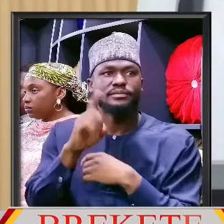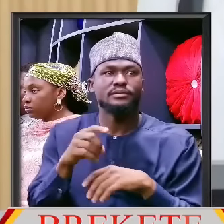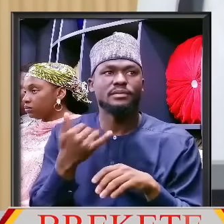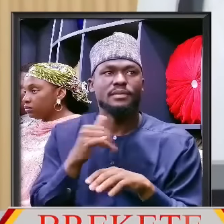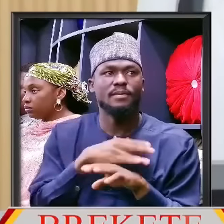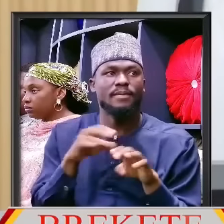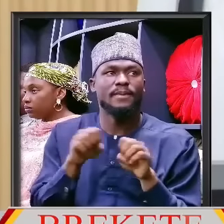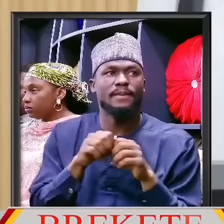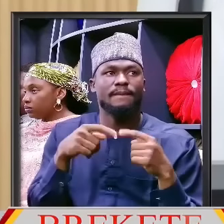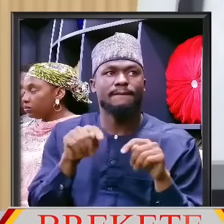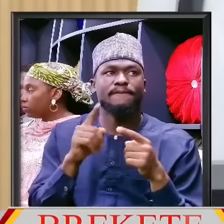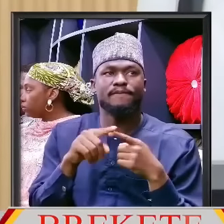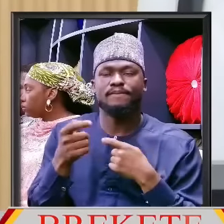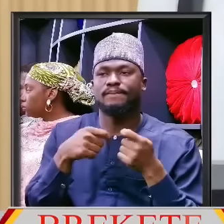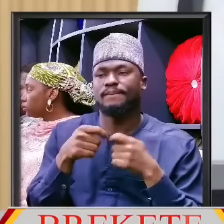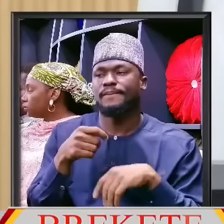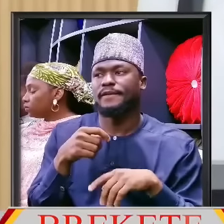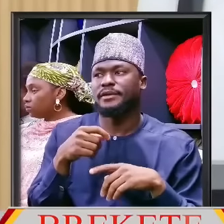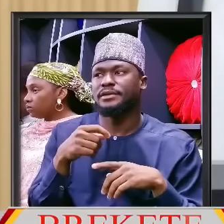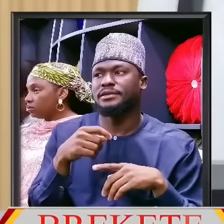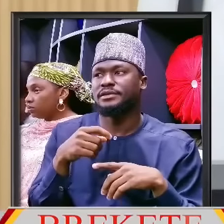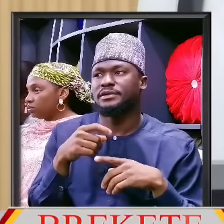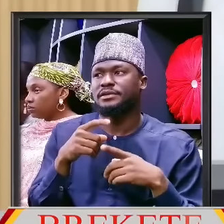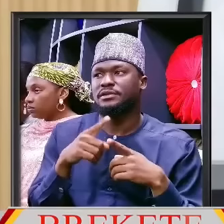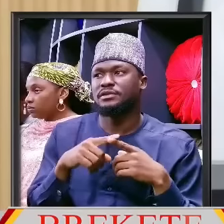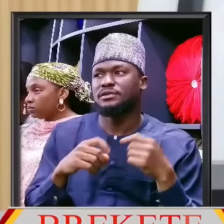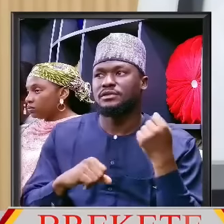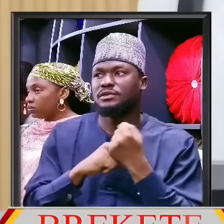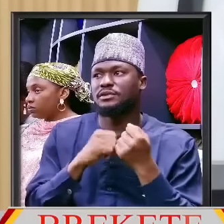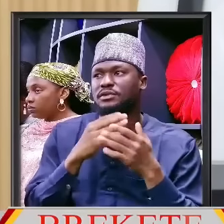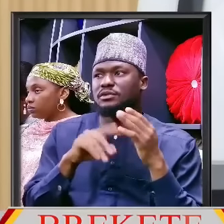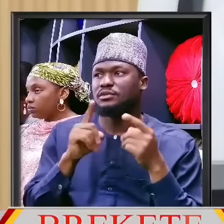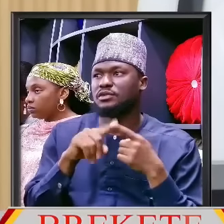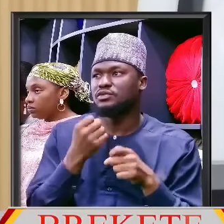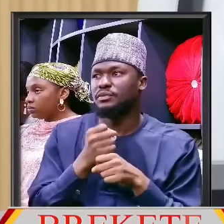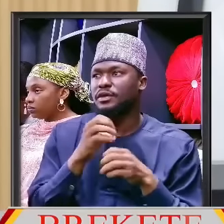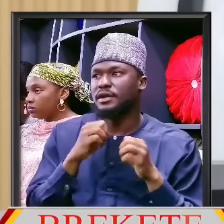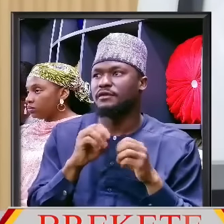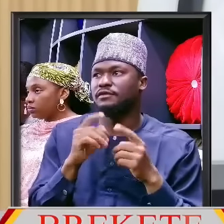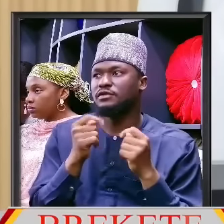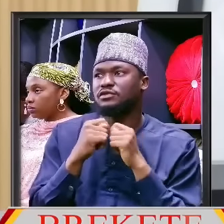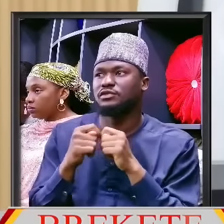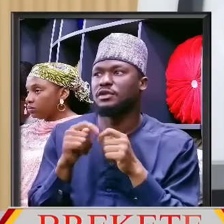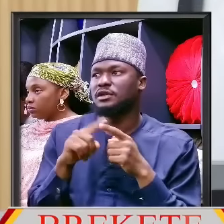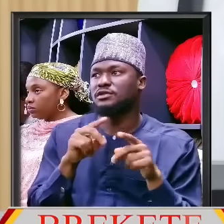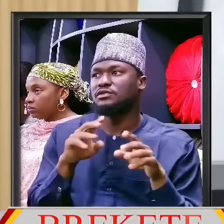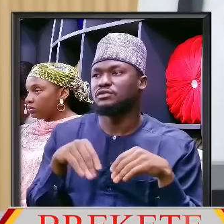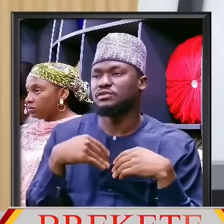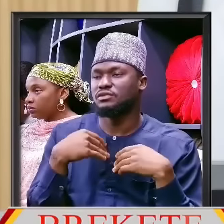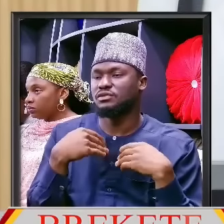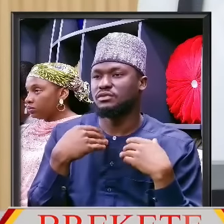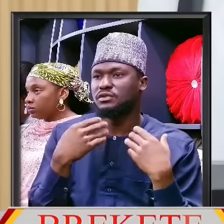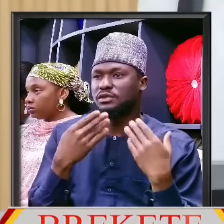They don't even try as they fit, even someone courage, make effort, put effort together to put their children for school.